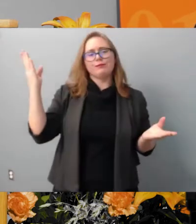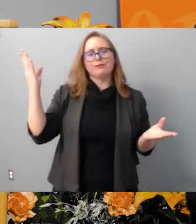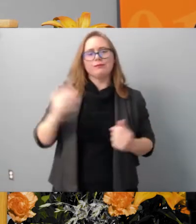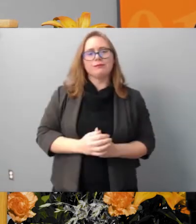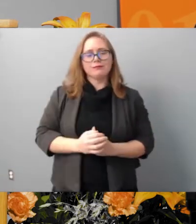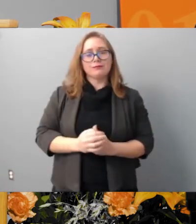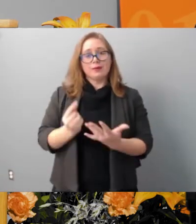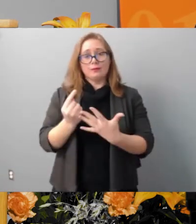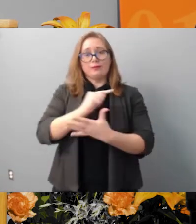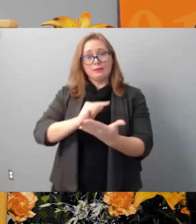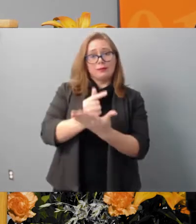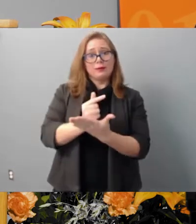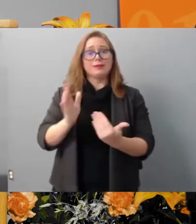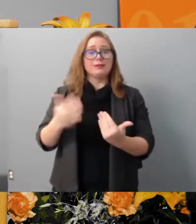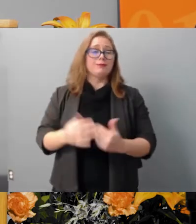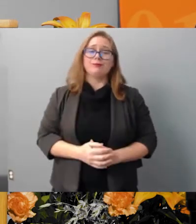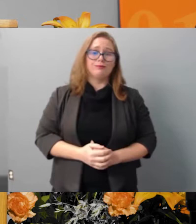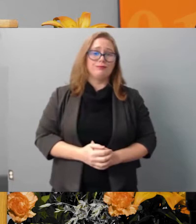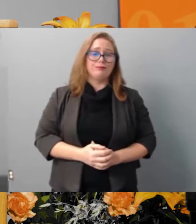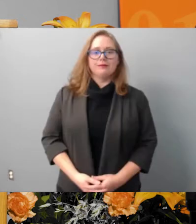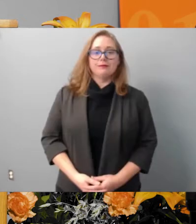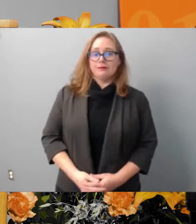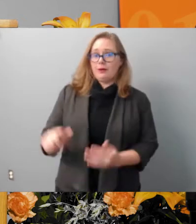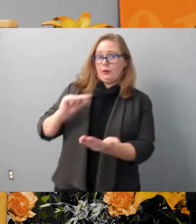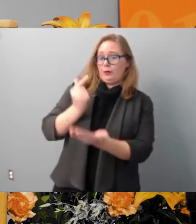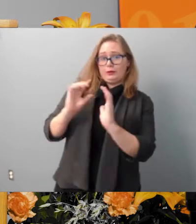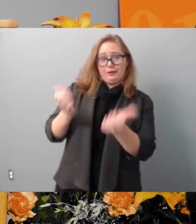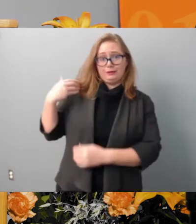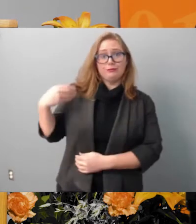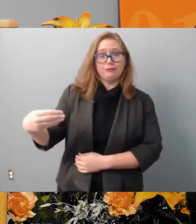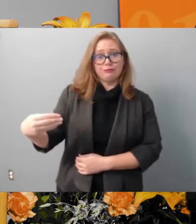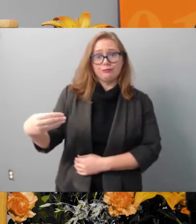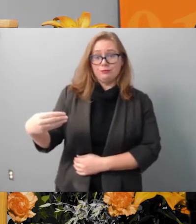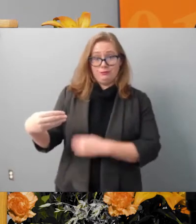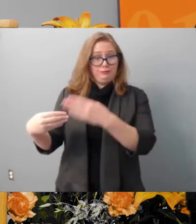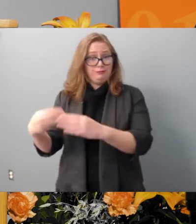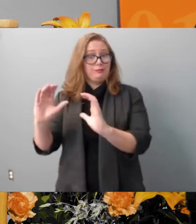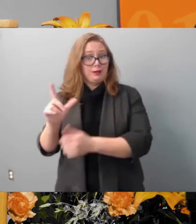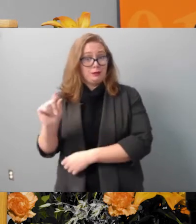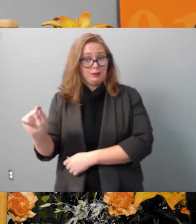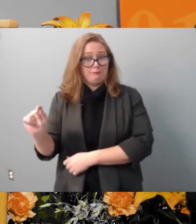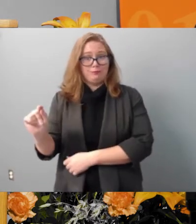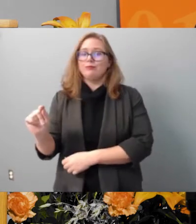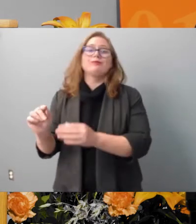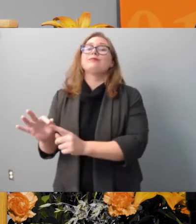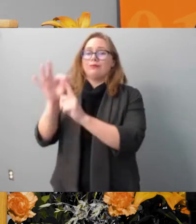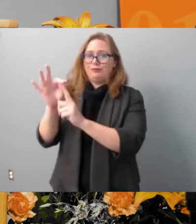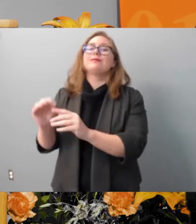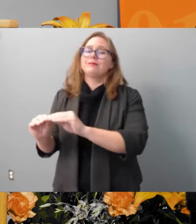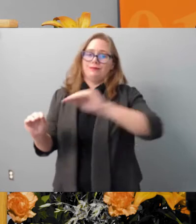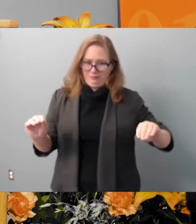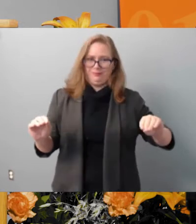memory, those who are part of the class of 2020, have faced adversity in many ways. I know this is